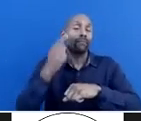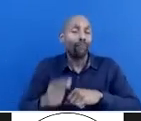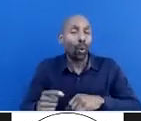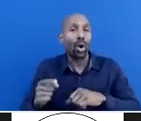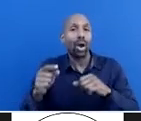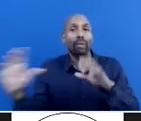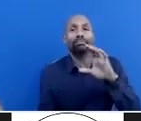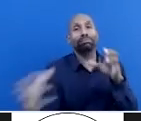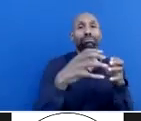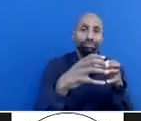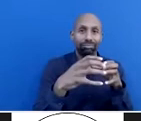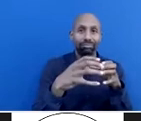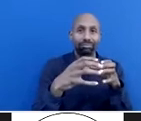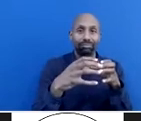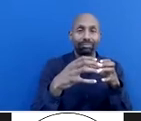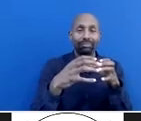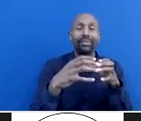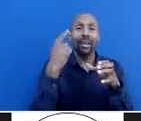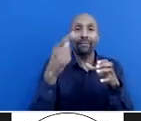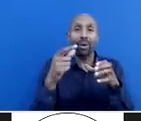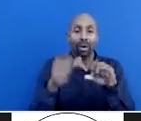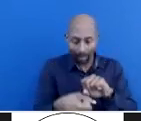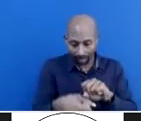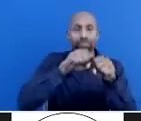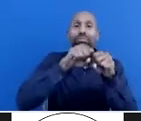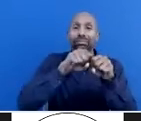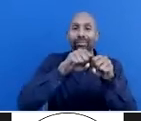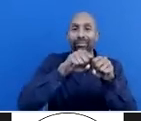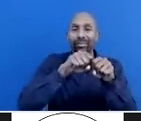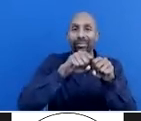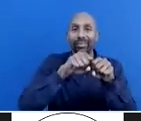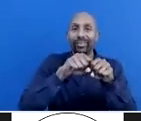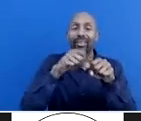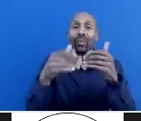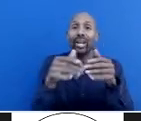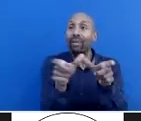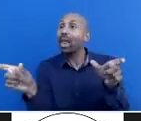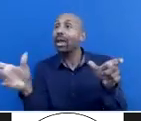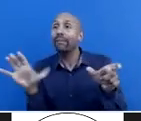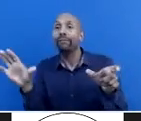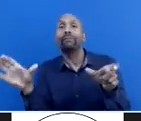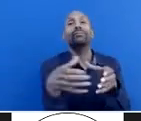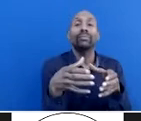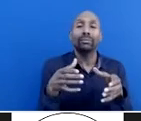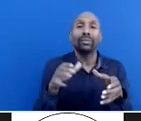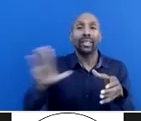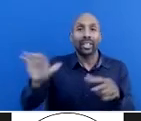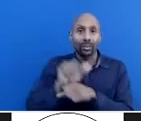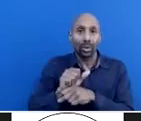this is a quintessentially African-American approach to historical